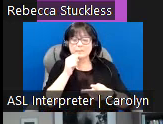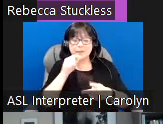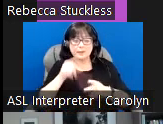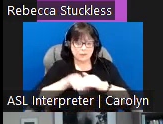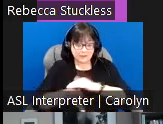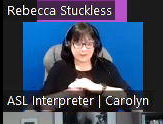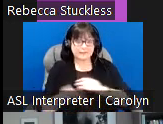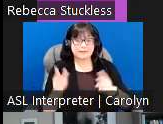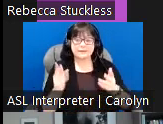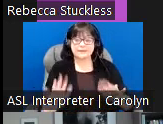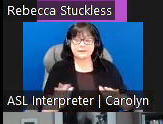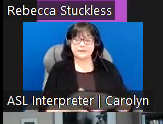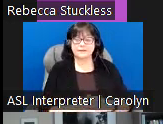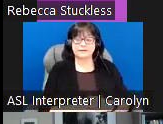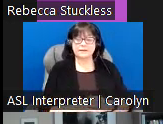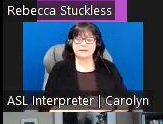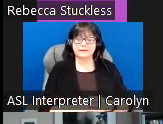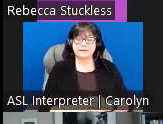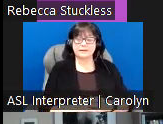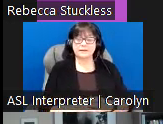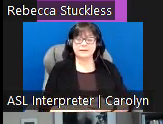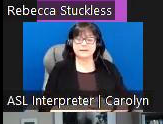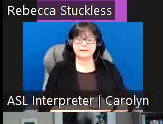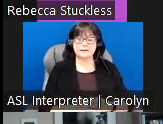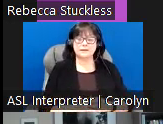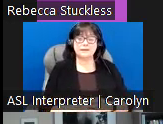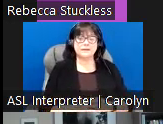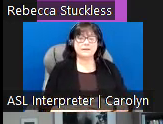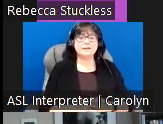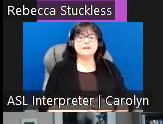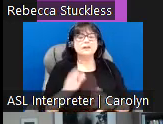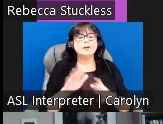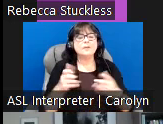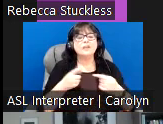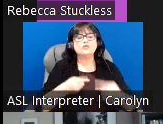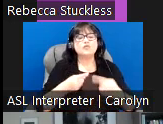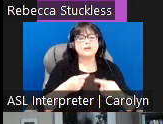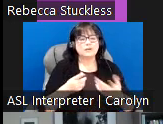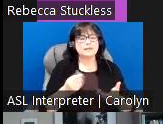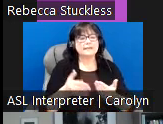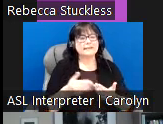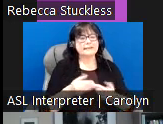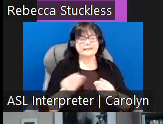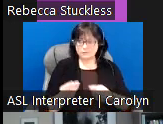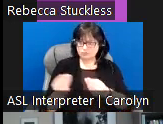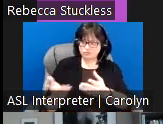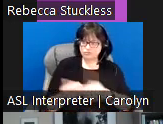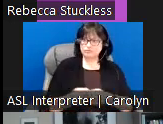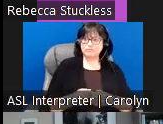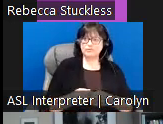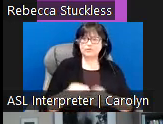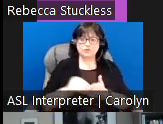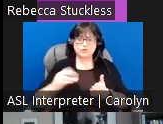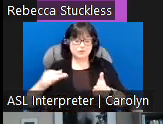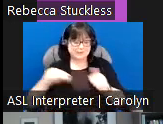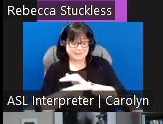really struggled with the format of taking the test. So it's easy to administer, easy to get to the students, and not hard for them